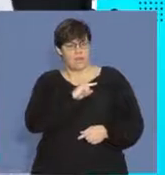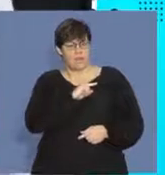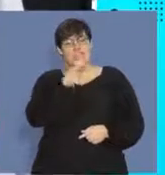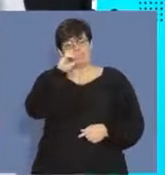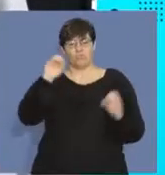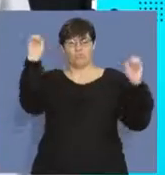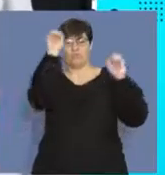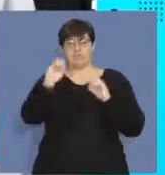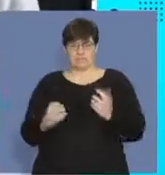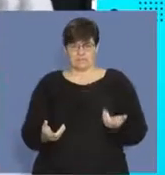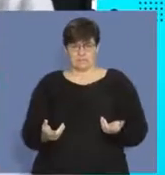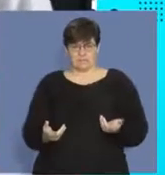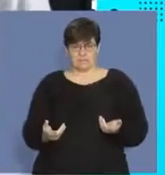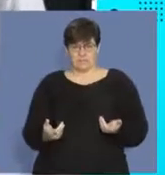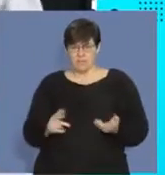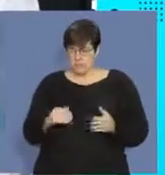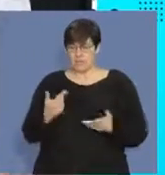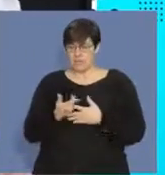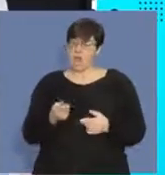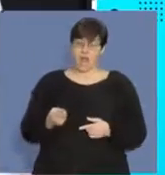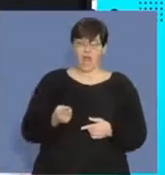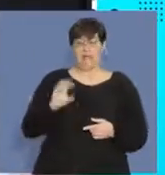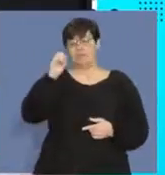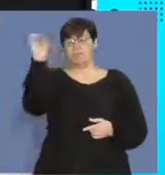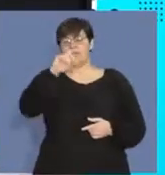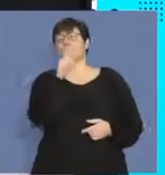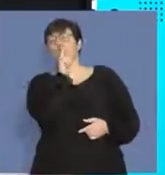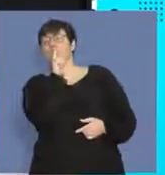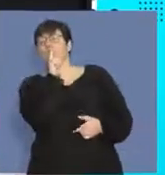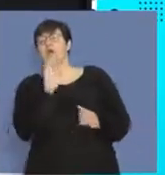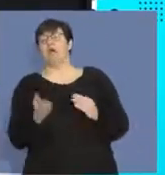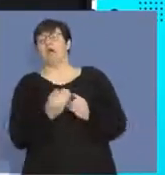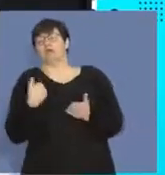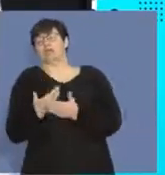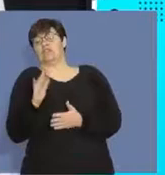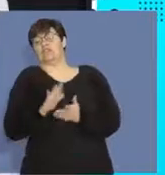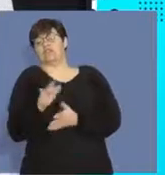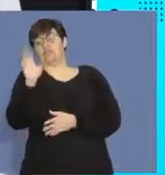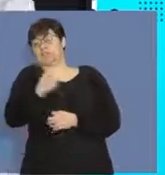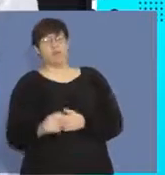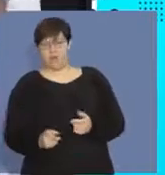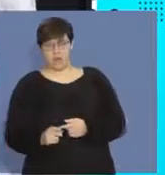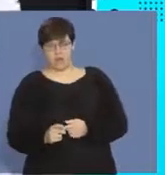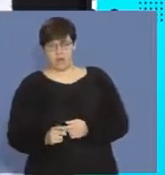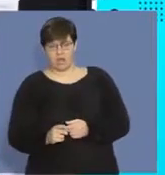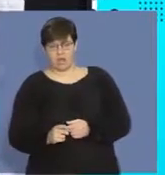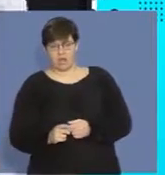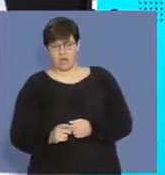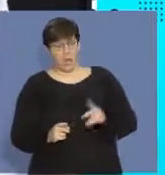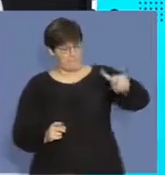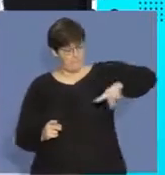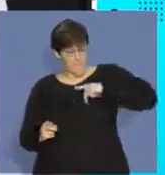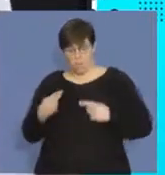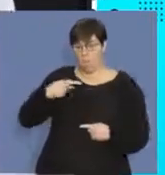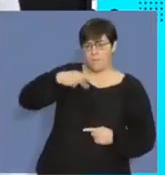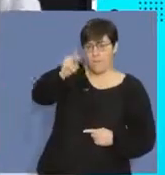is zero-rated. So therefore, not all sales will be subjected to VAT output, and not all purchases will